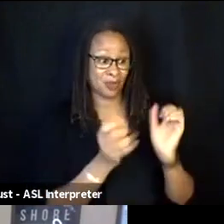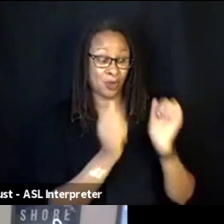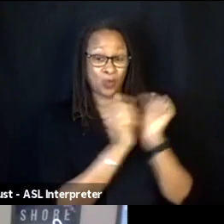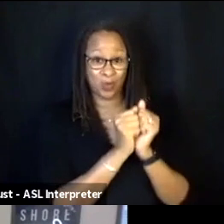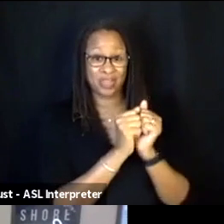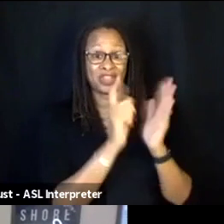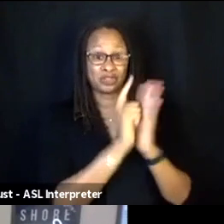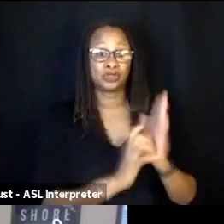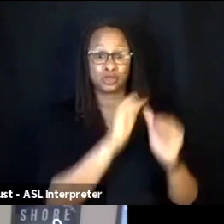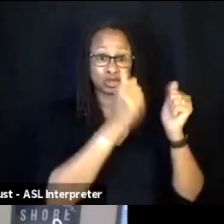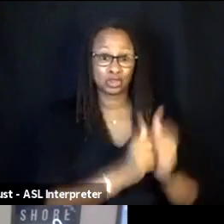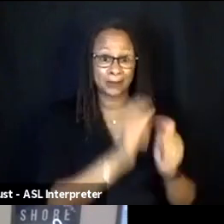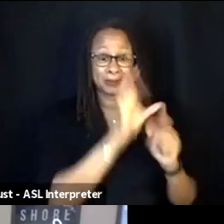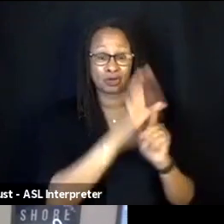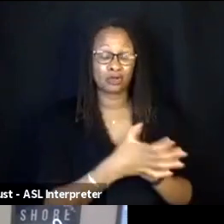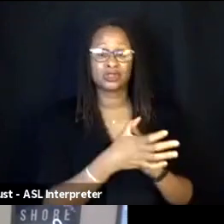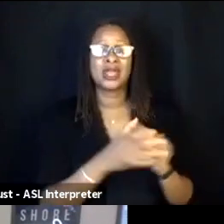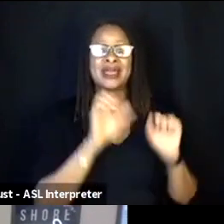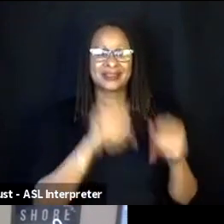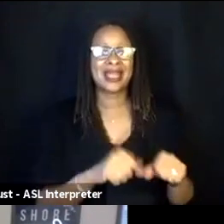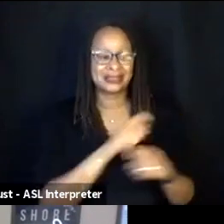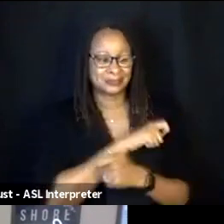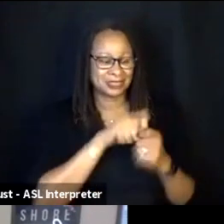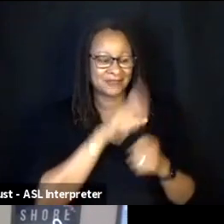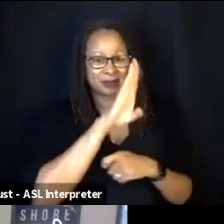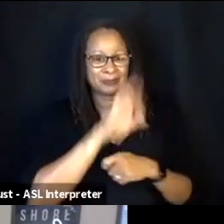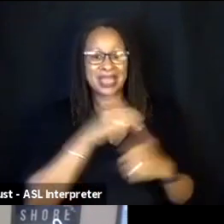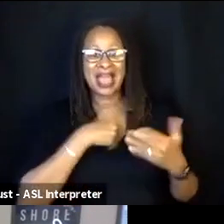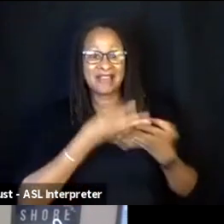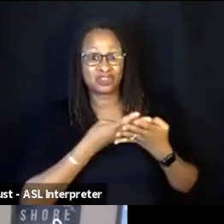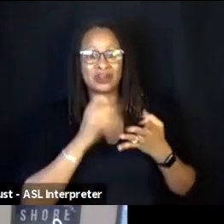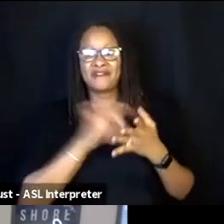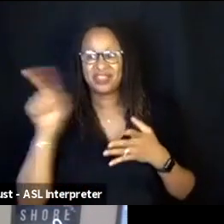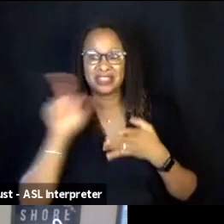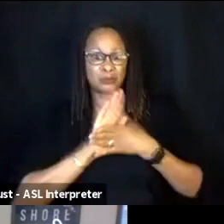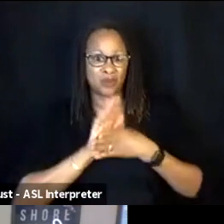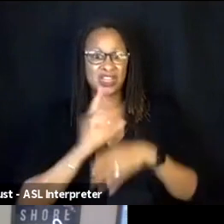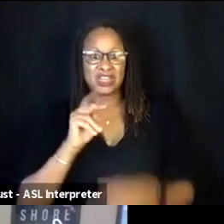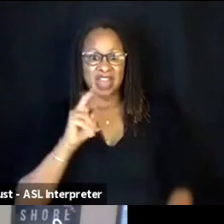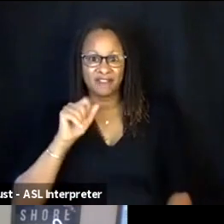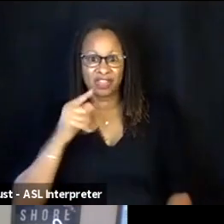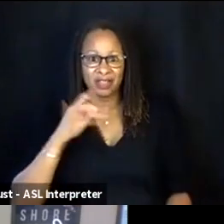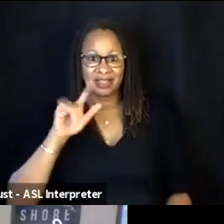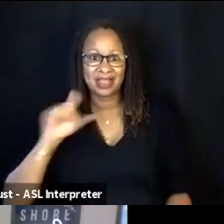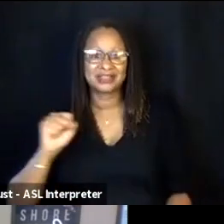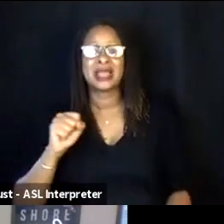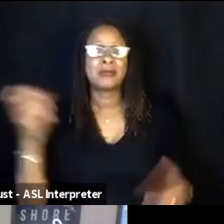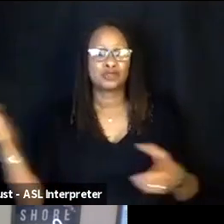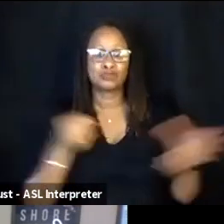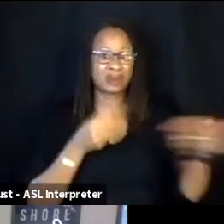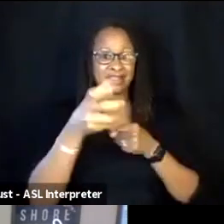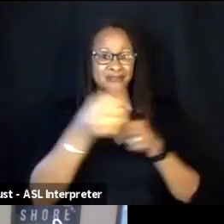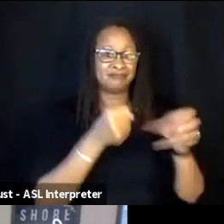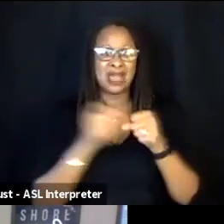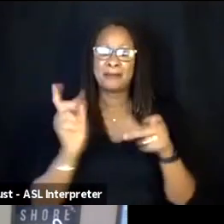the culture. Could certainly have a screening of Nevertheless, bring in all those things, but you also have to figure out where your